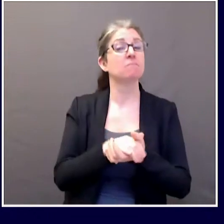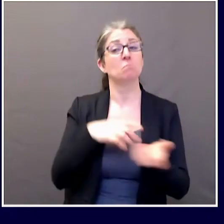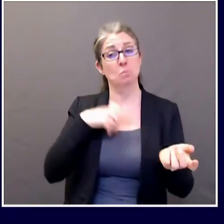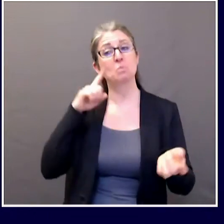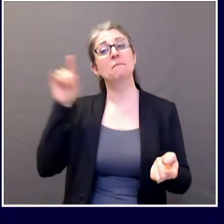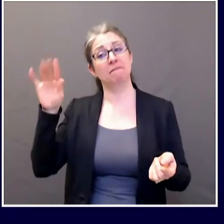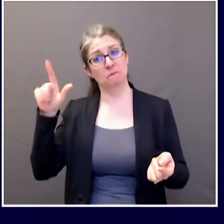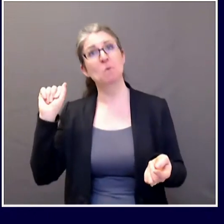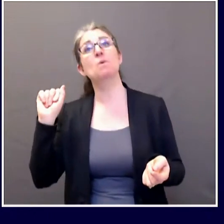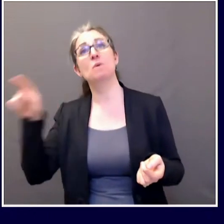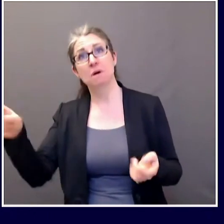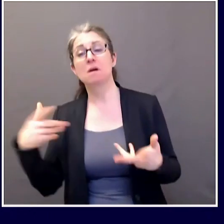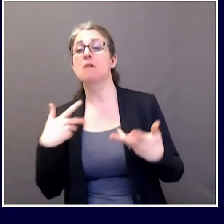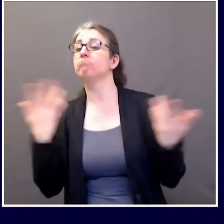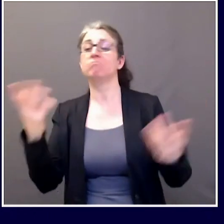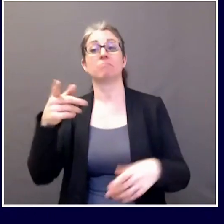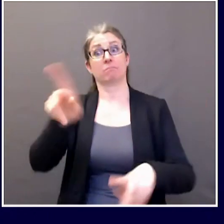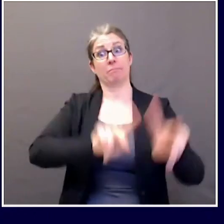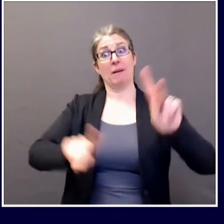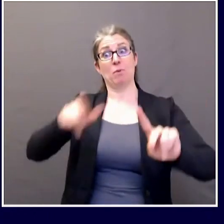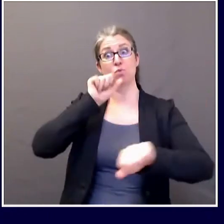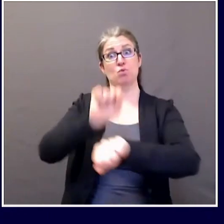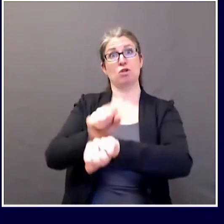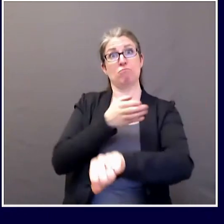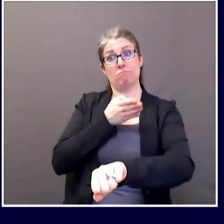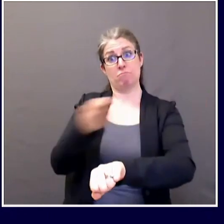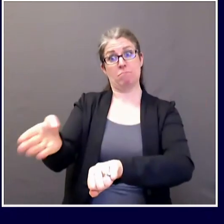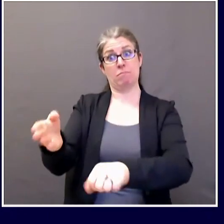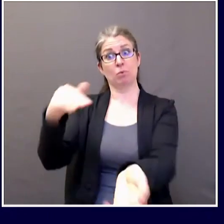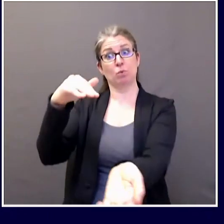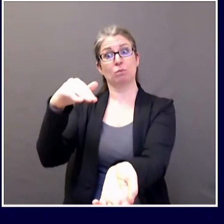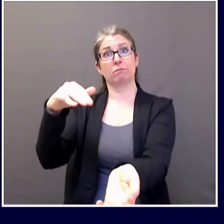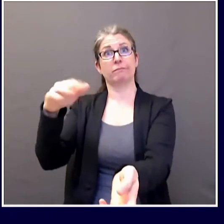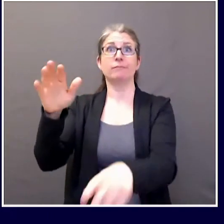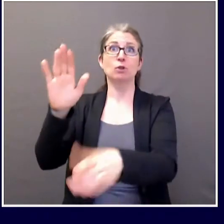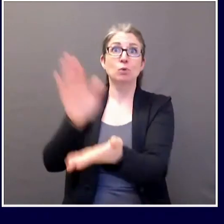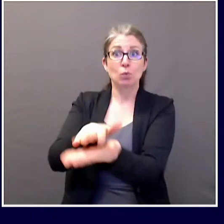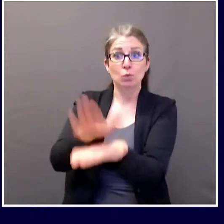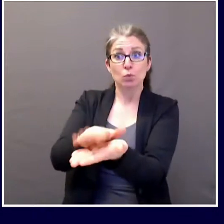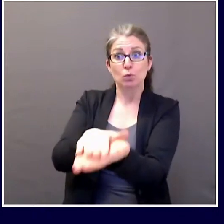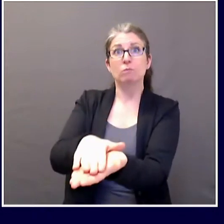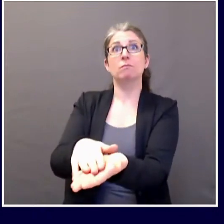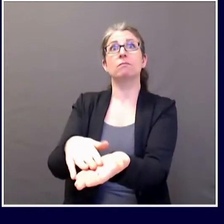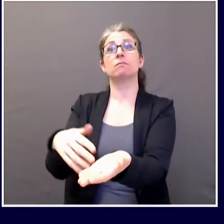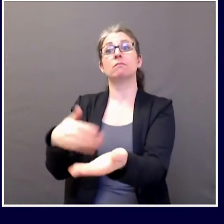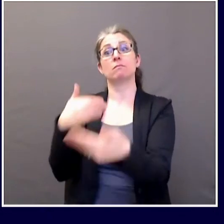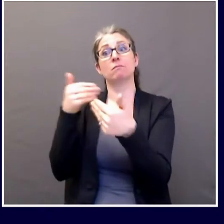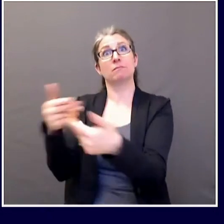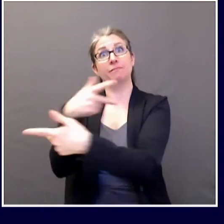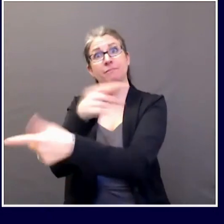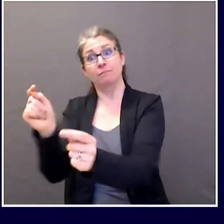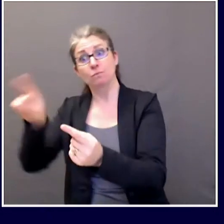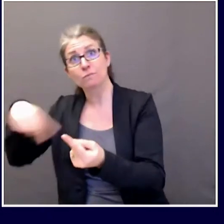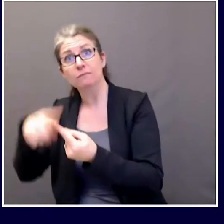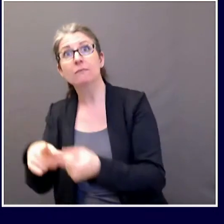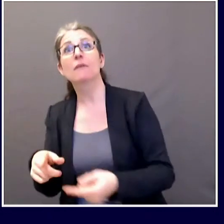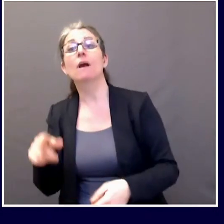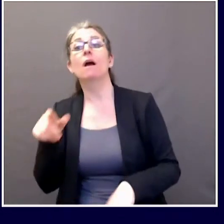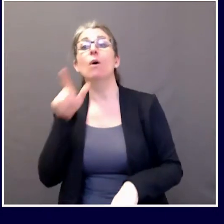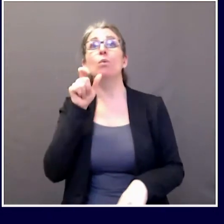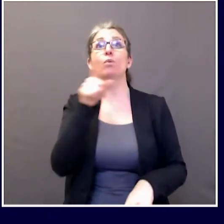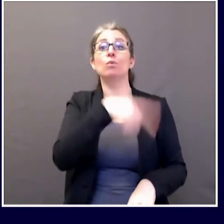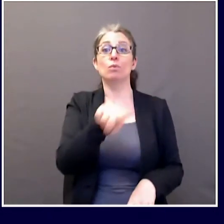that. I don't think any final decisions have been made around that. It's under discussion, not to sound repetitive,